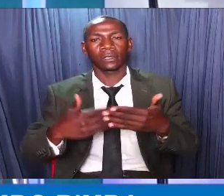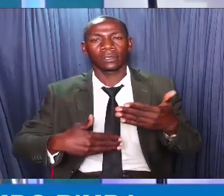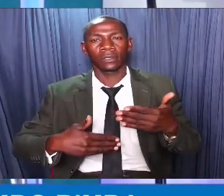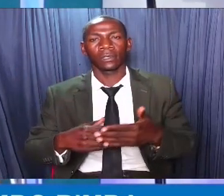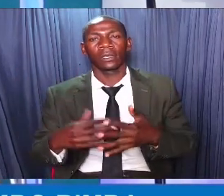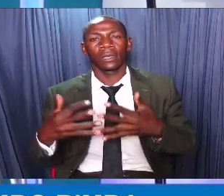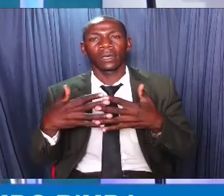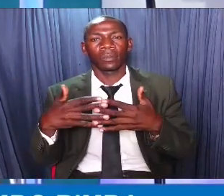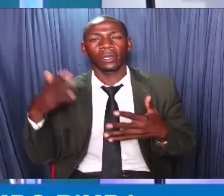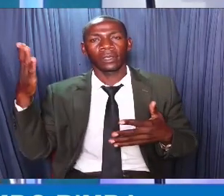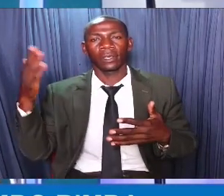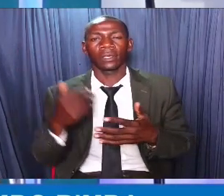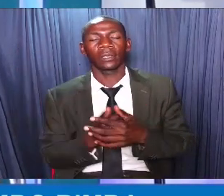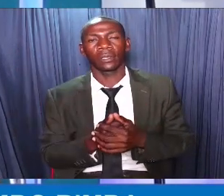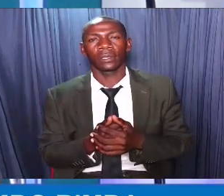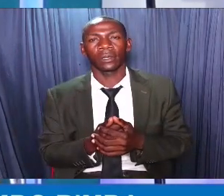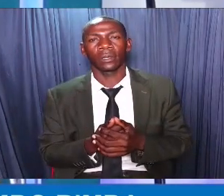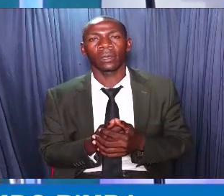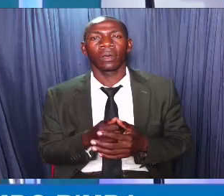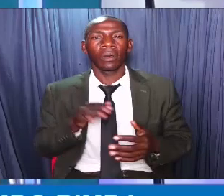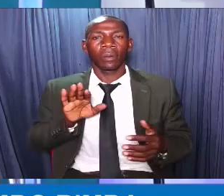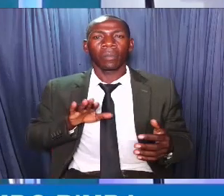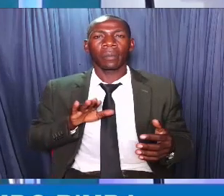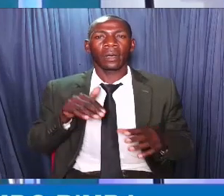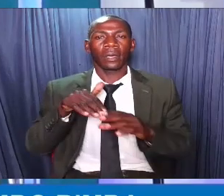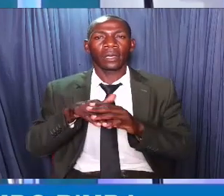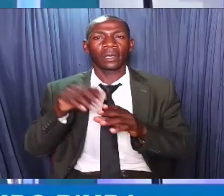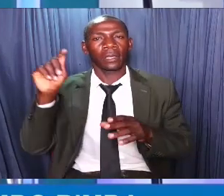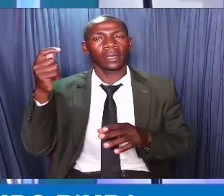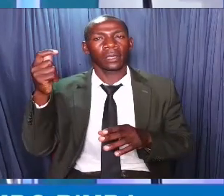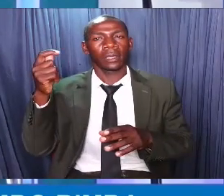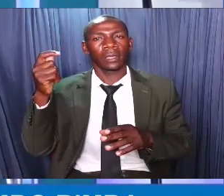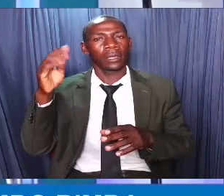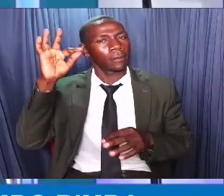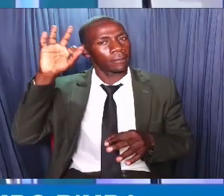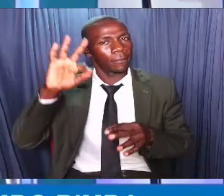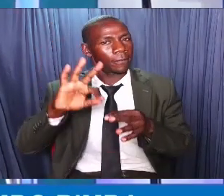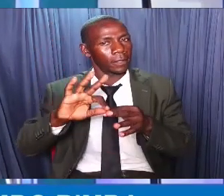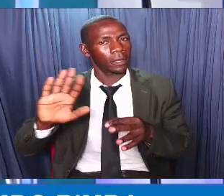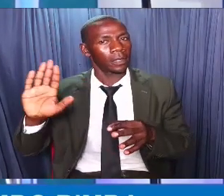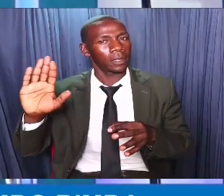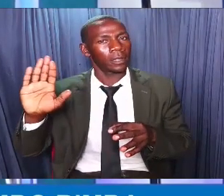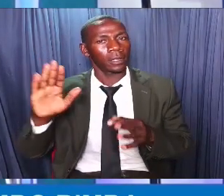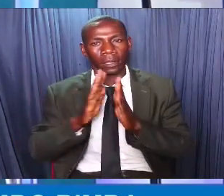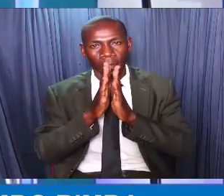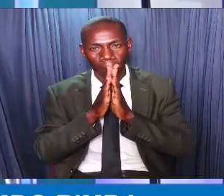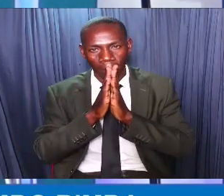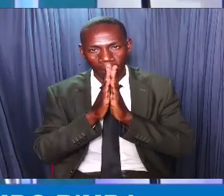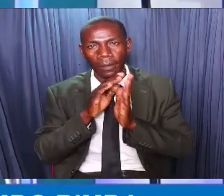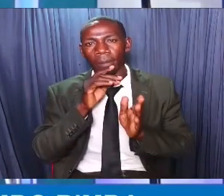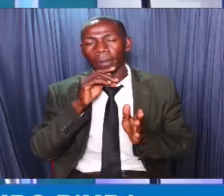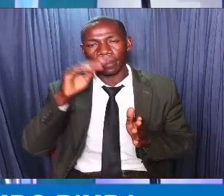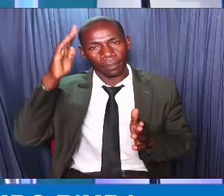Kwa America. If America. Mama yuko hapa Kenya. The mother is in Kenya. Lakini kwa imani yake. But by her faith. Anaamini wa ndugu wakiomba